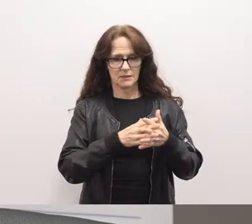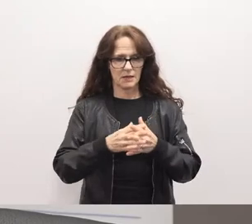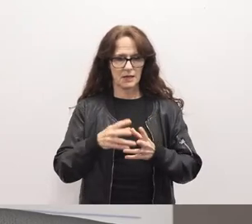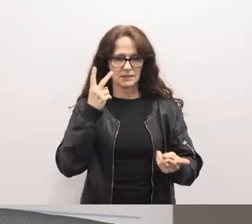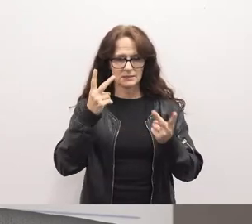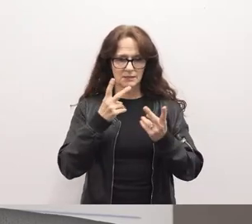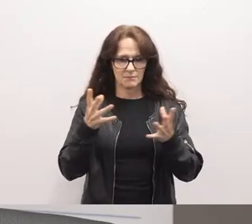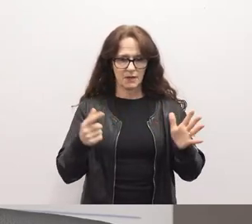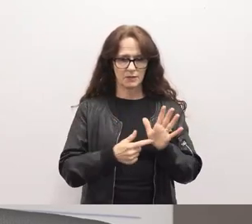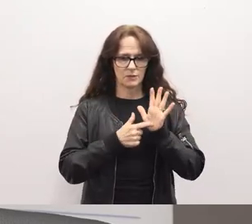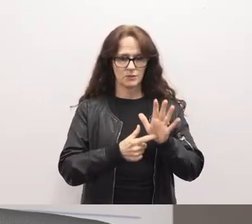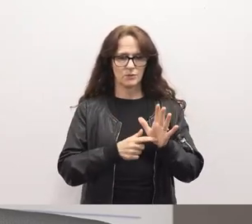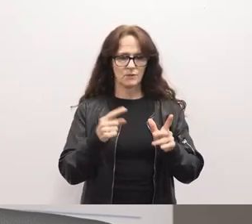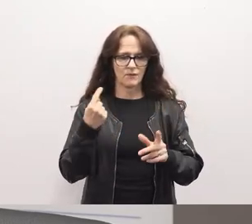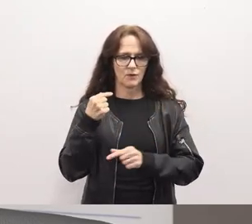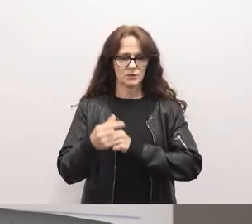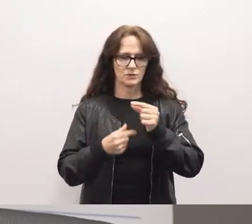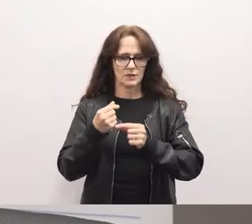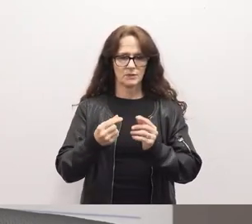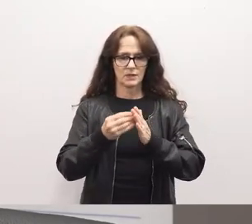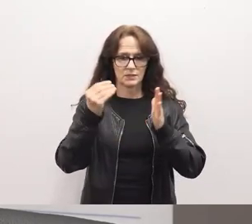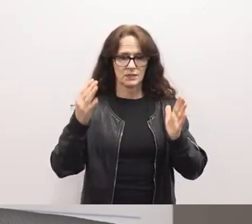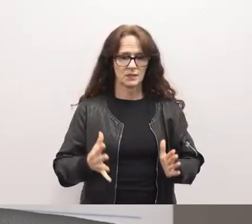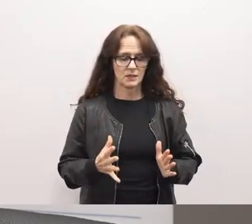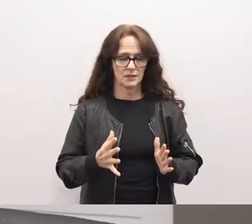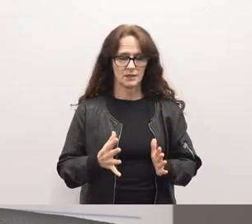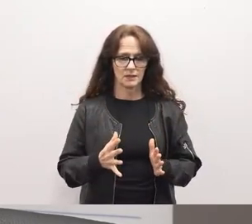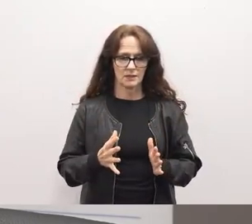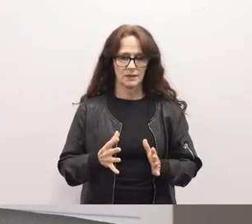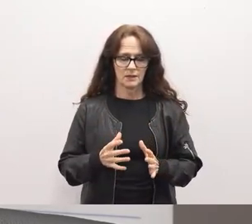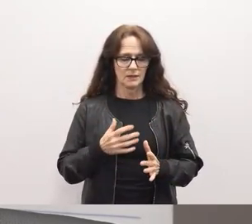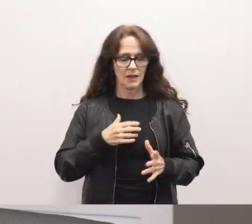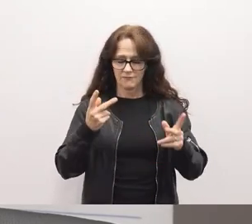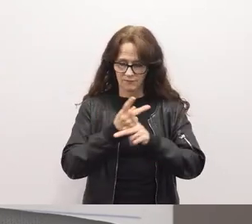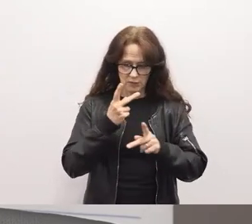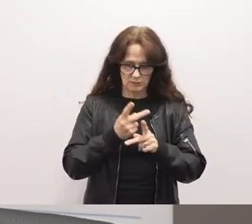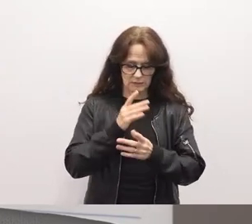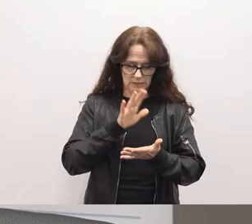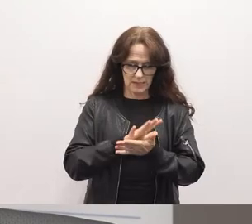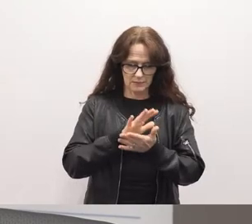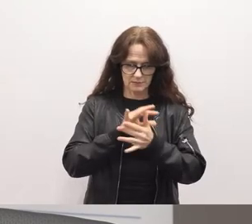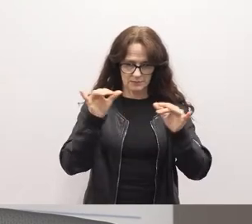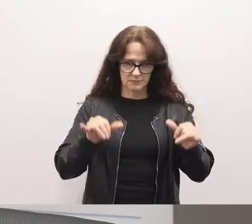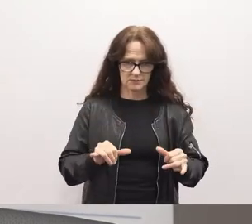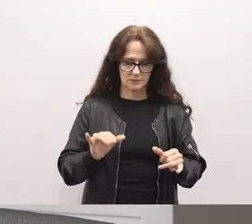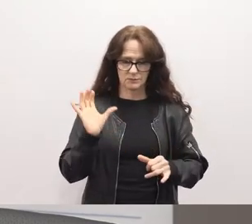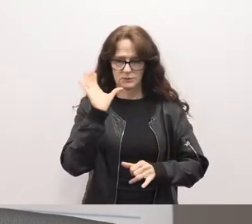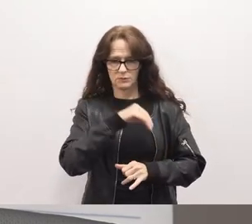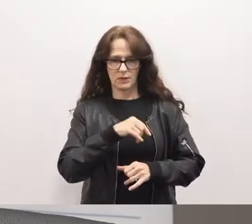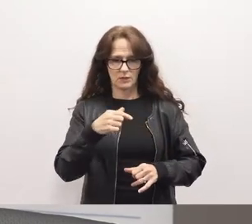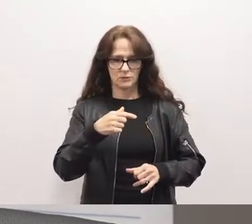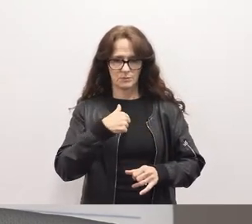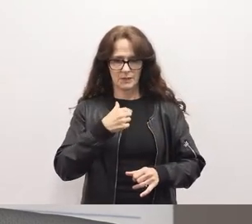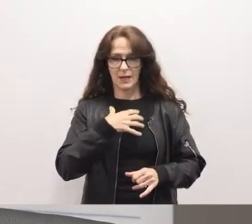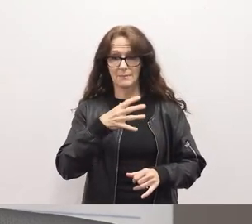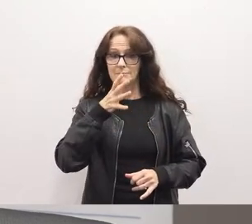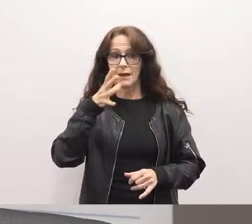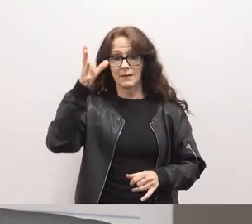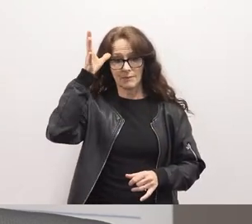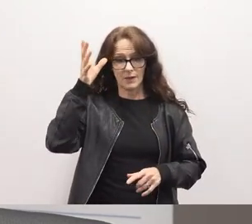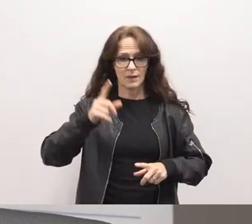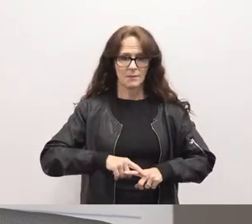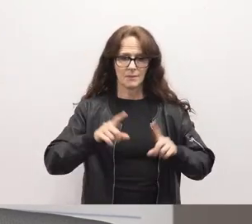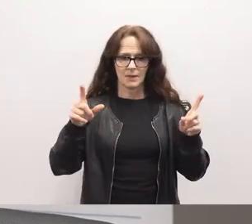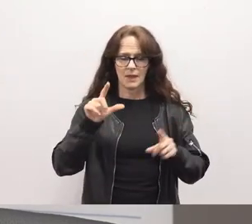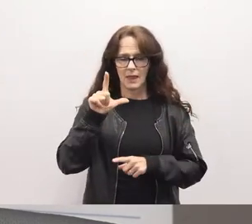representation for first-generation students, and navigating the academic system was something that was foreign to me and my parents. However,